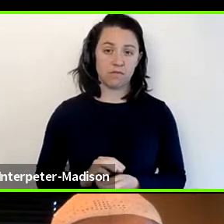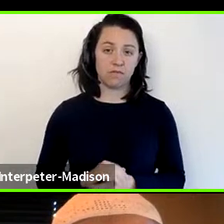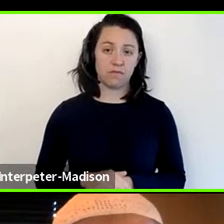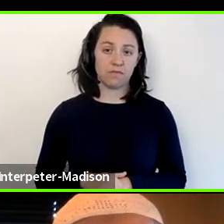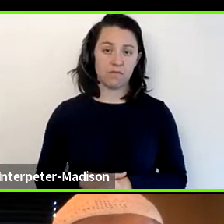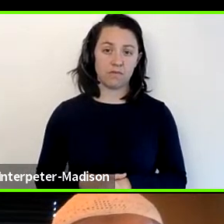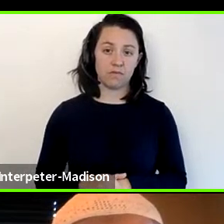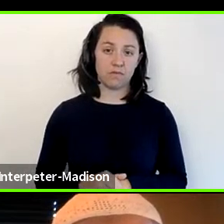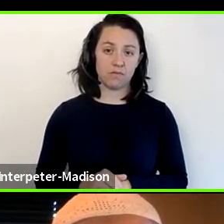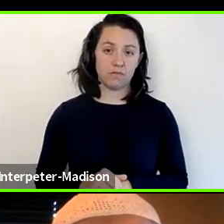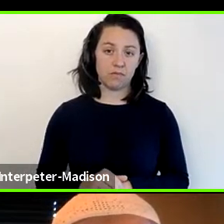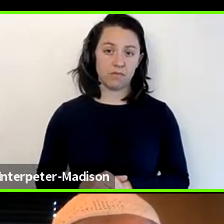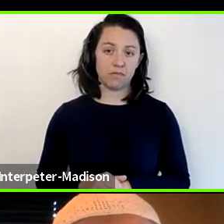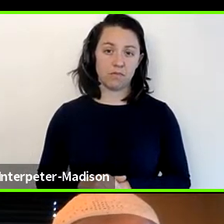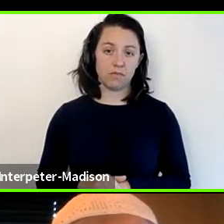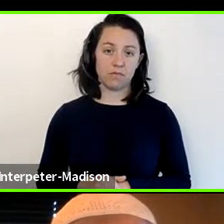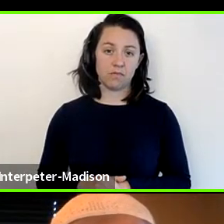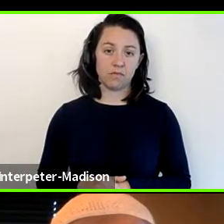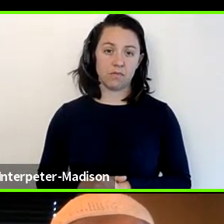So